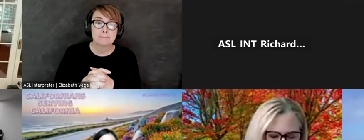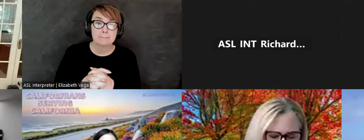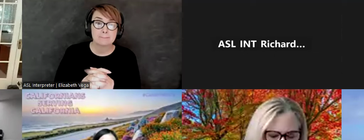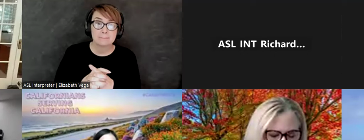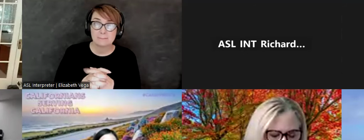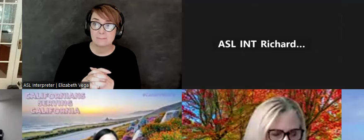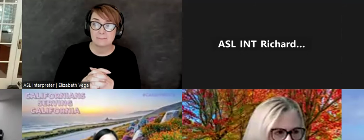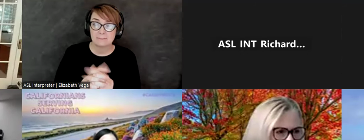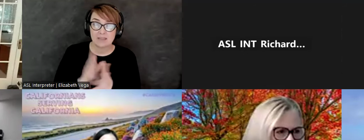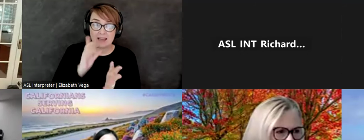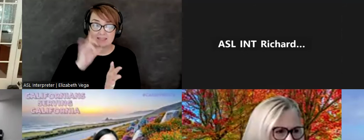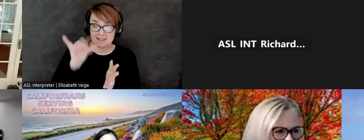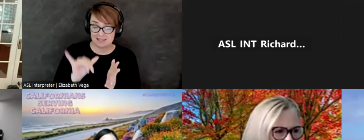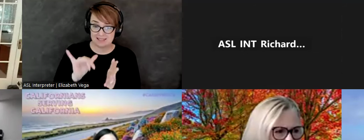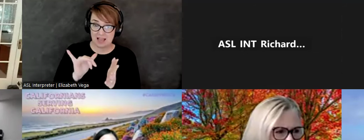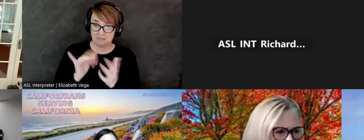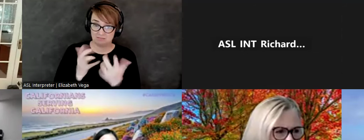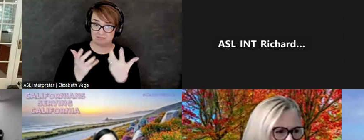clean requirement?